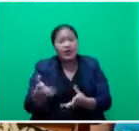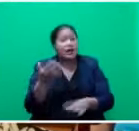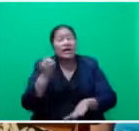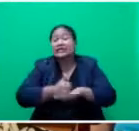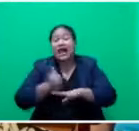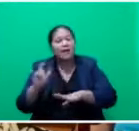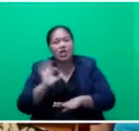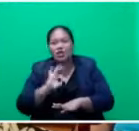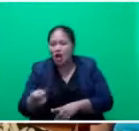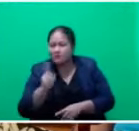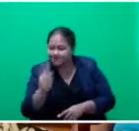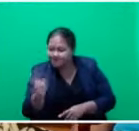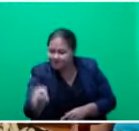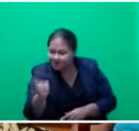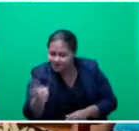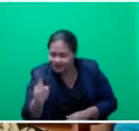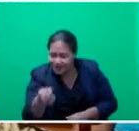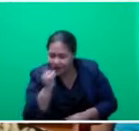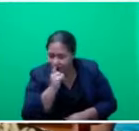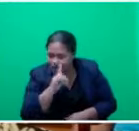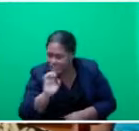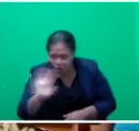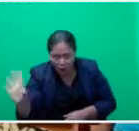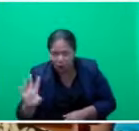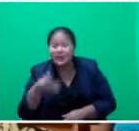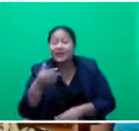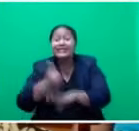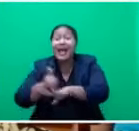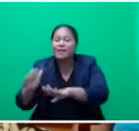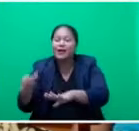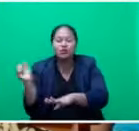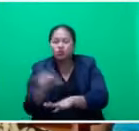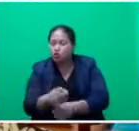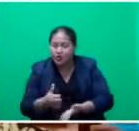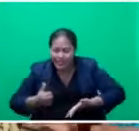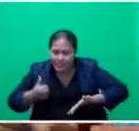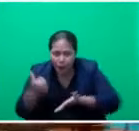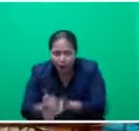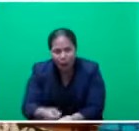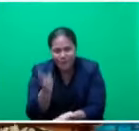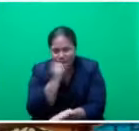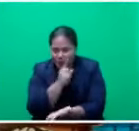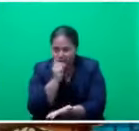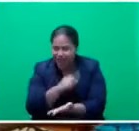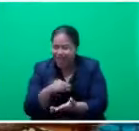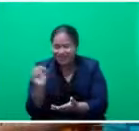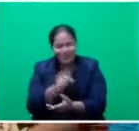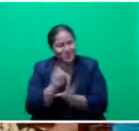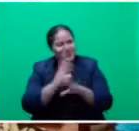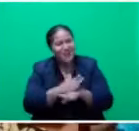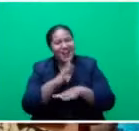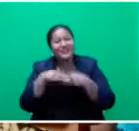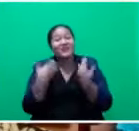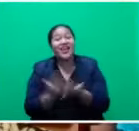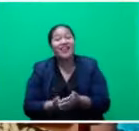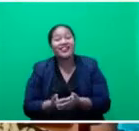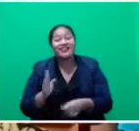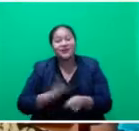government supports people, Mr. Speaker. Good government enables them to work together, to find solutions at